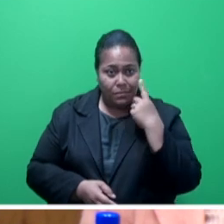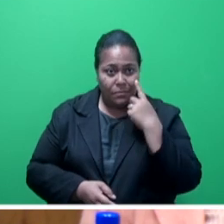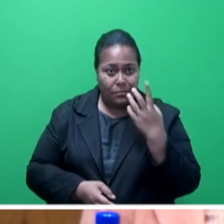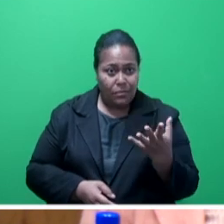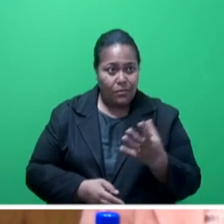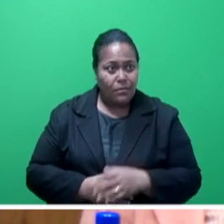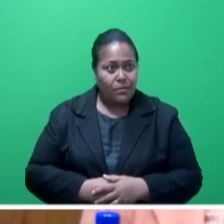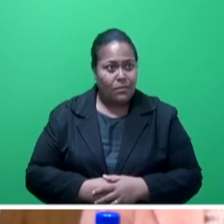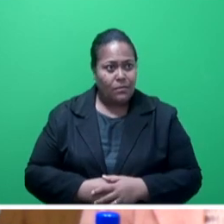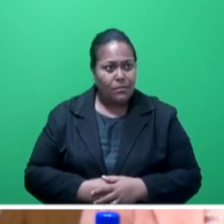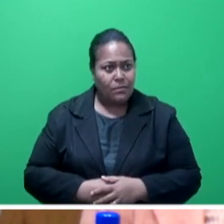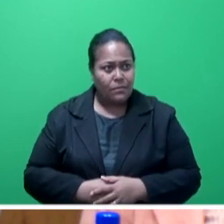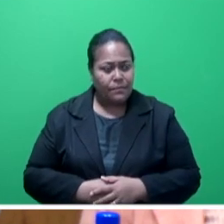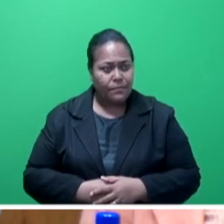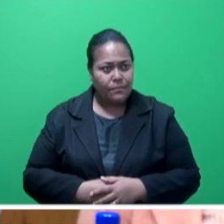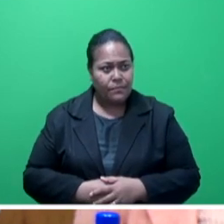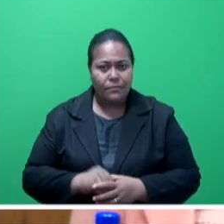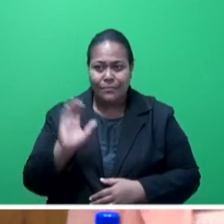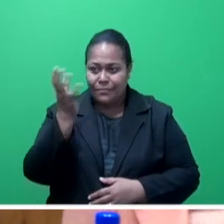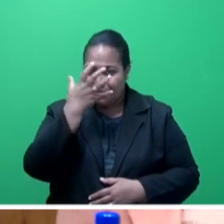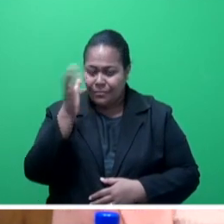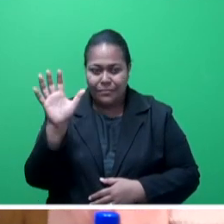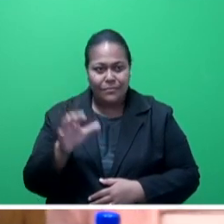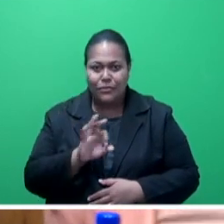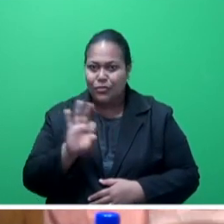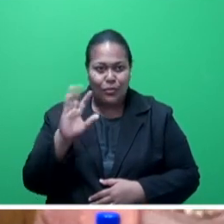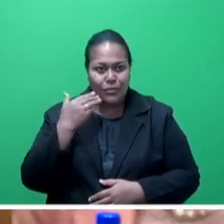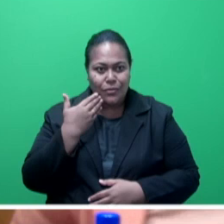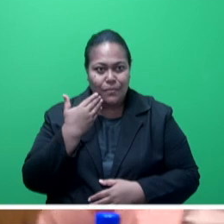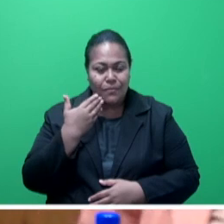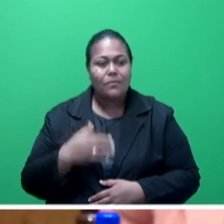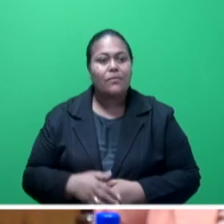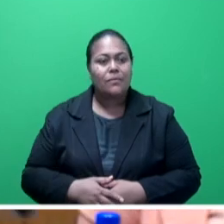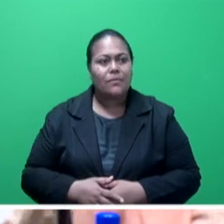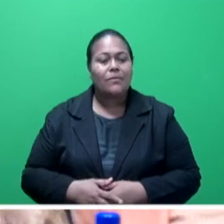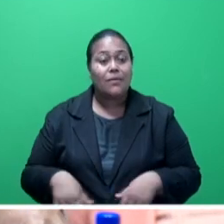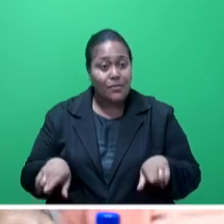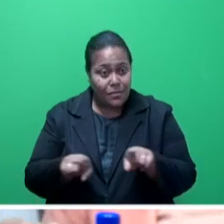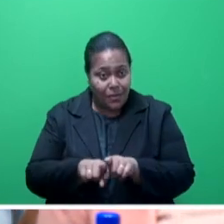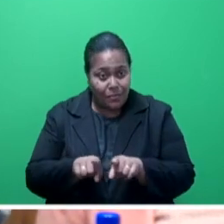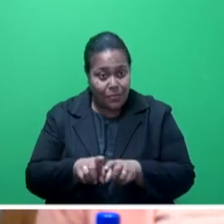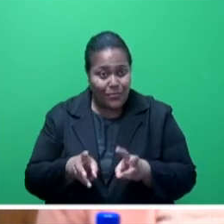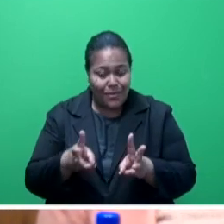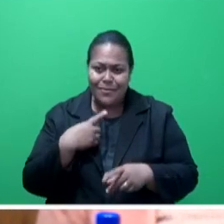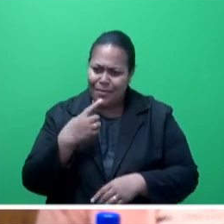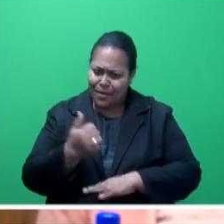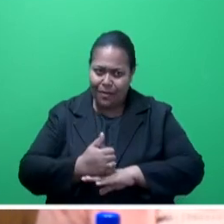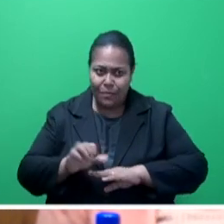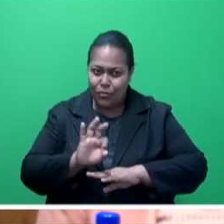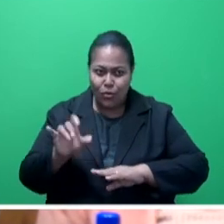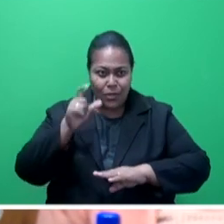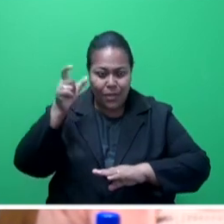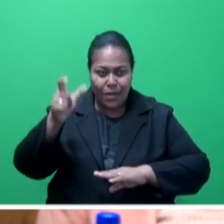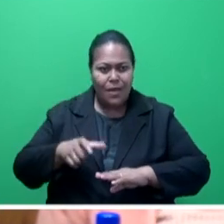sir. Forked tongue, two-faced, shameless. In the same breath, they say government does not care, and they